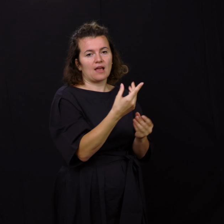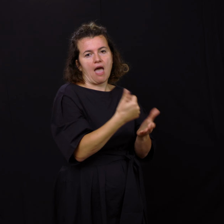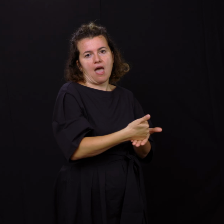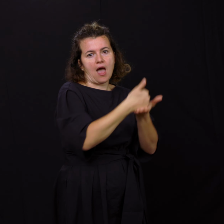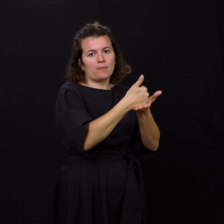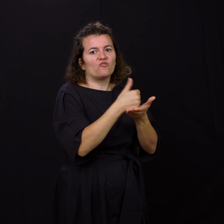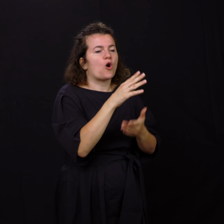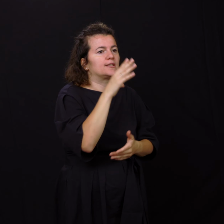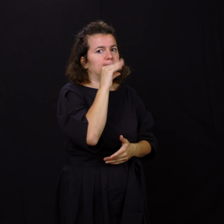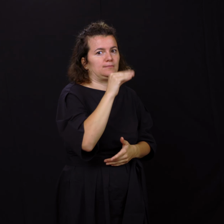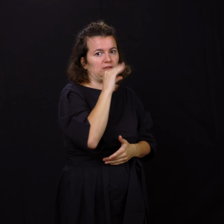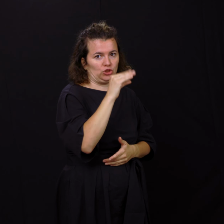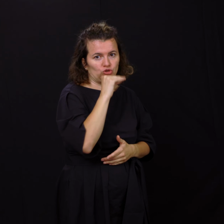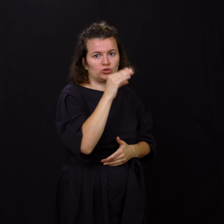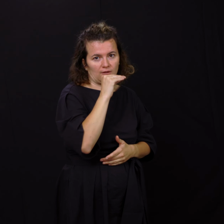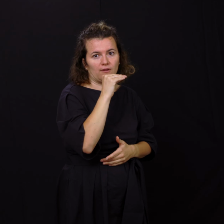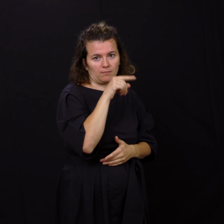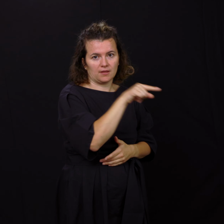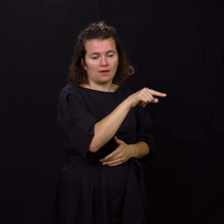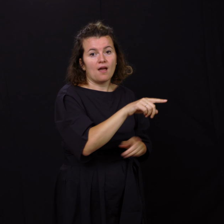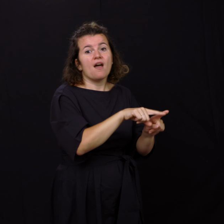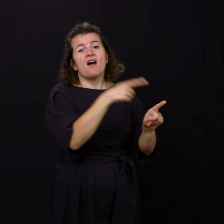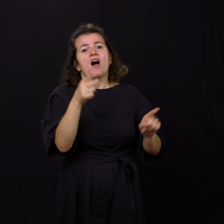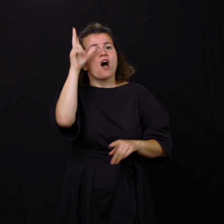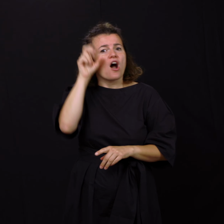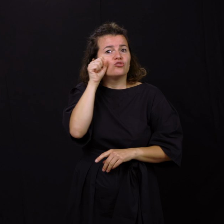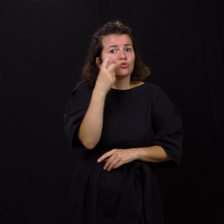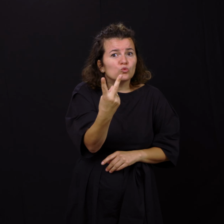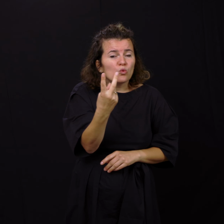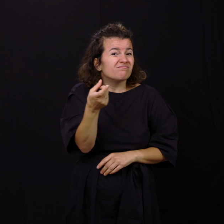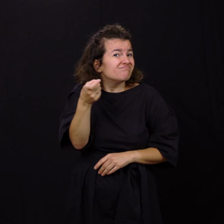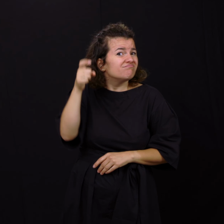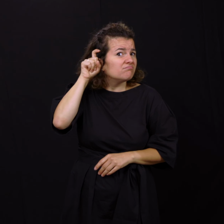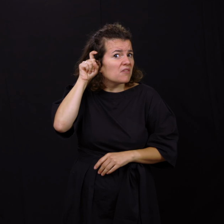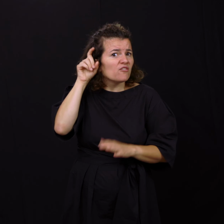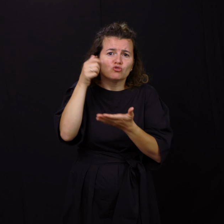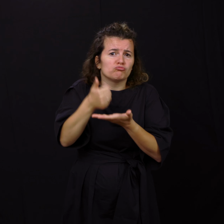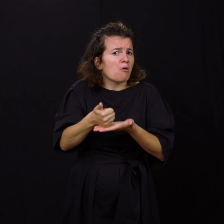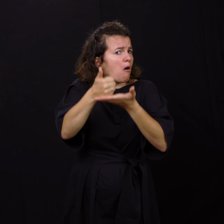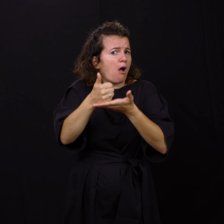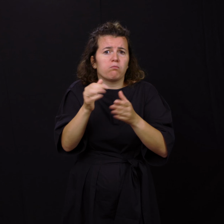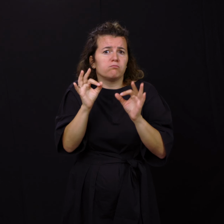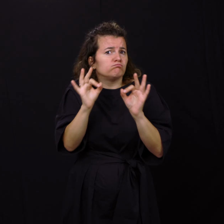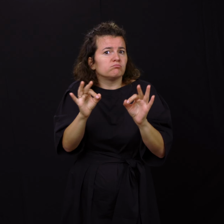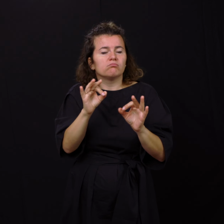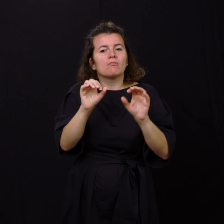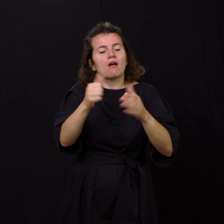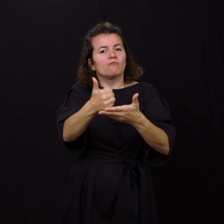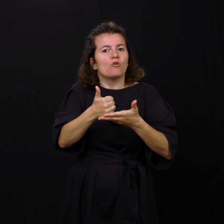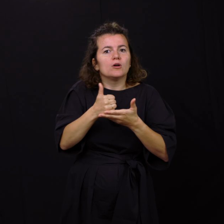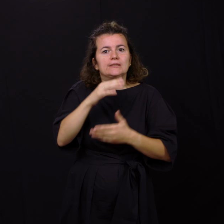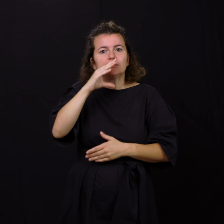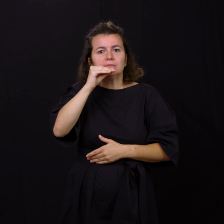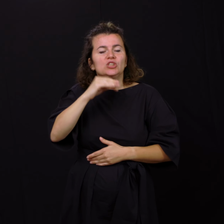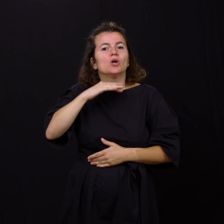2, hearing aids are sufficient to provide them with normal speech language development. And so there is